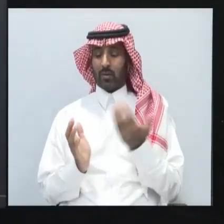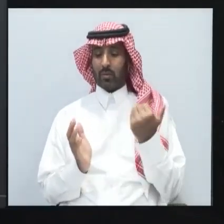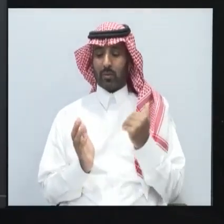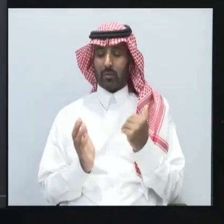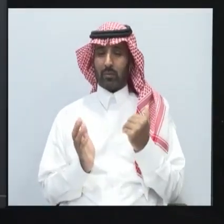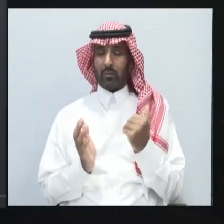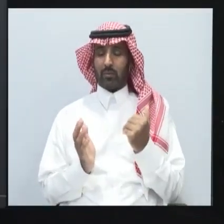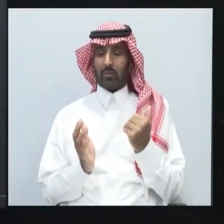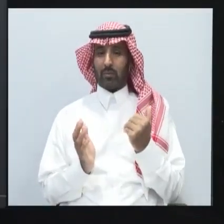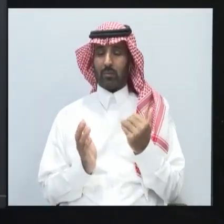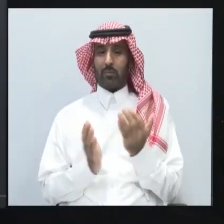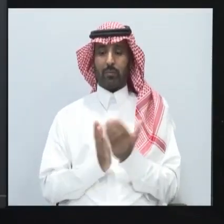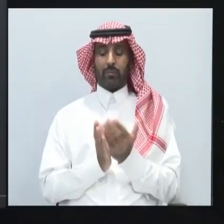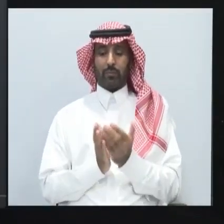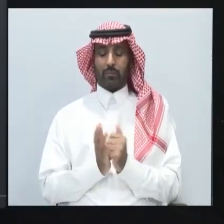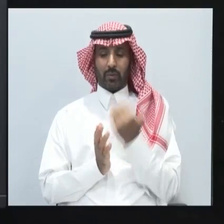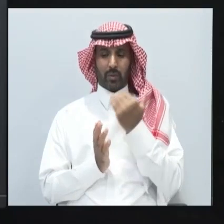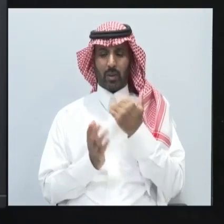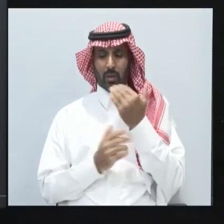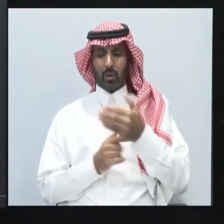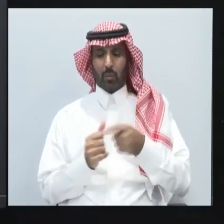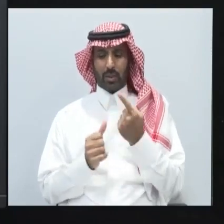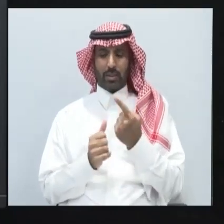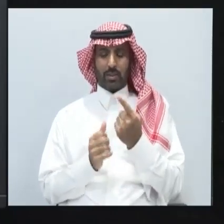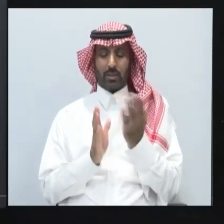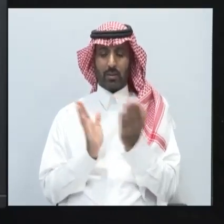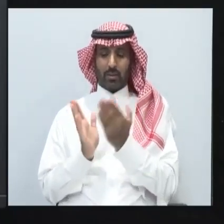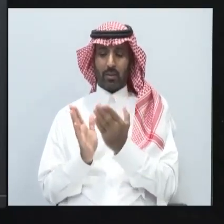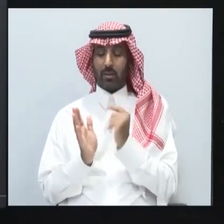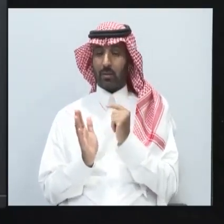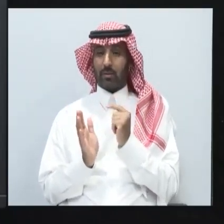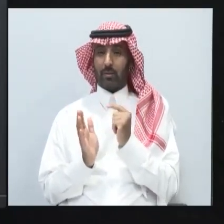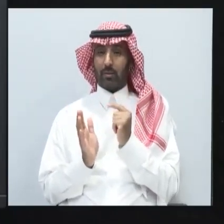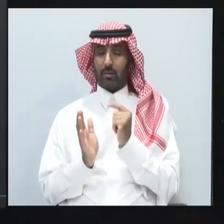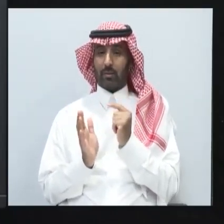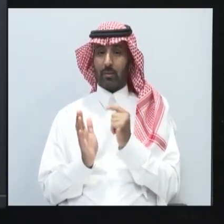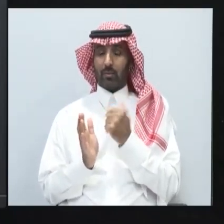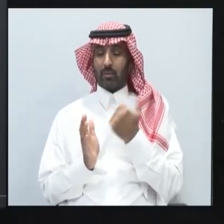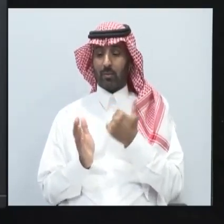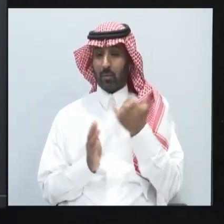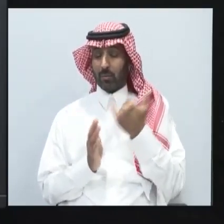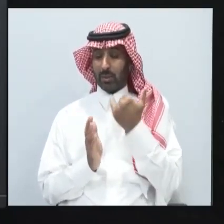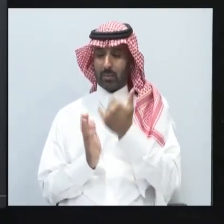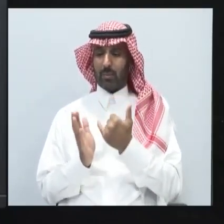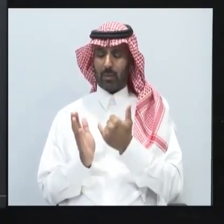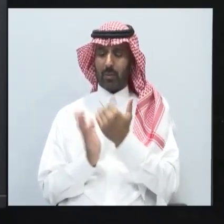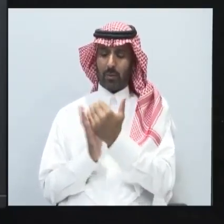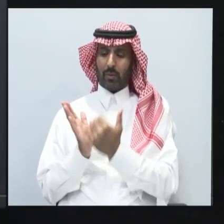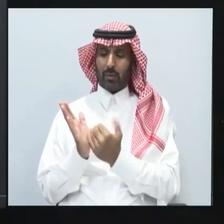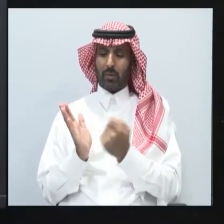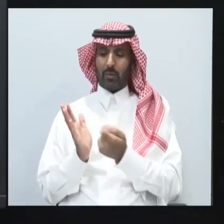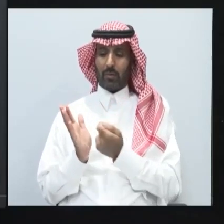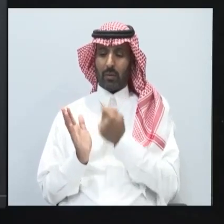the previous one. The first part was actually an interesting part. We are going to